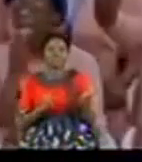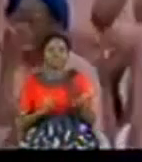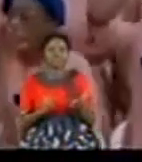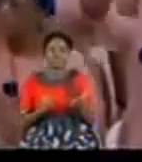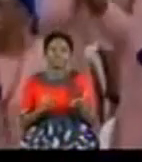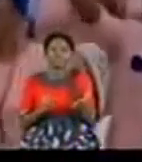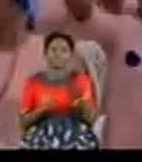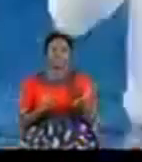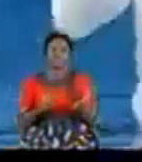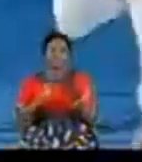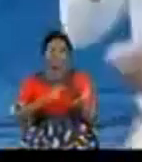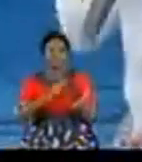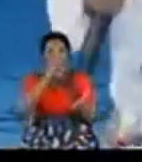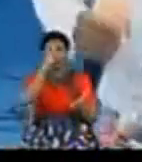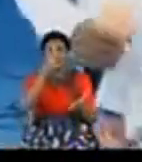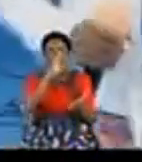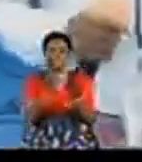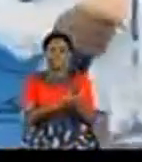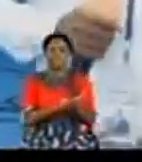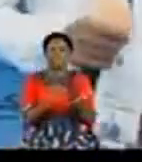believe I